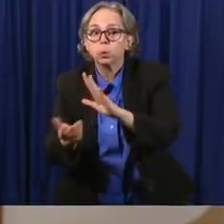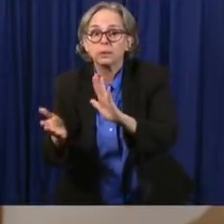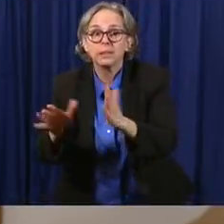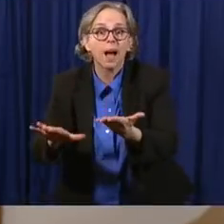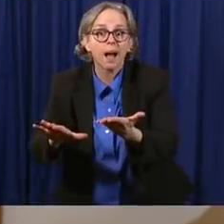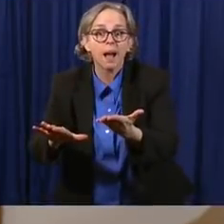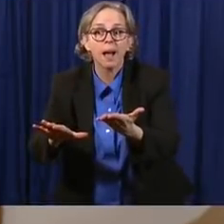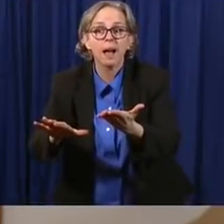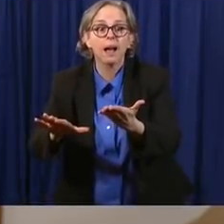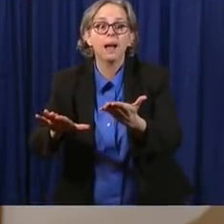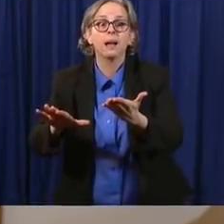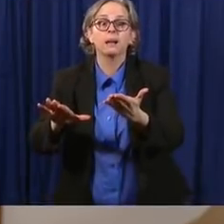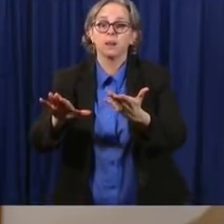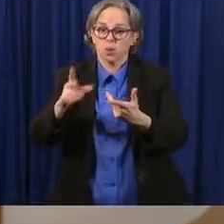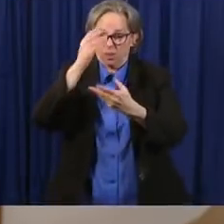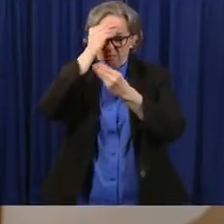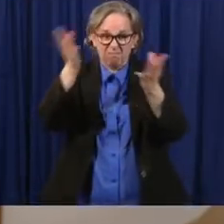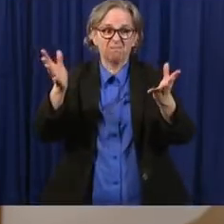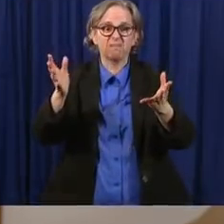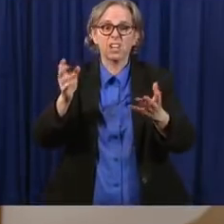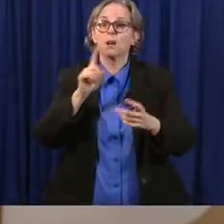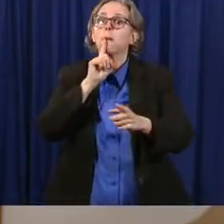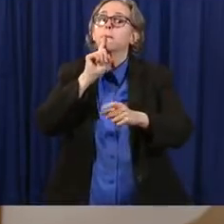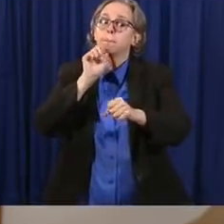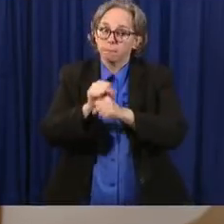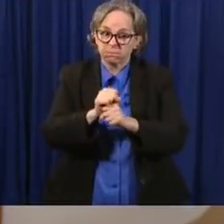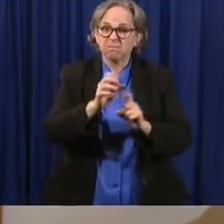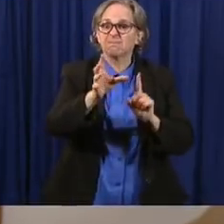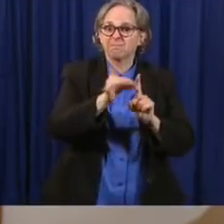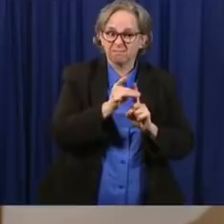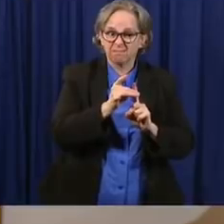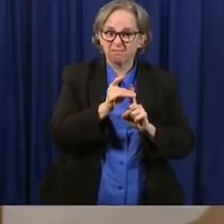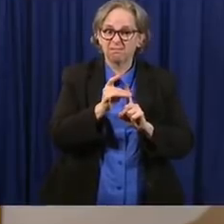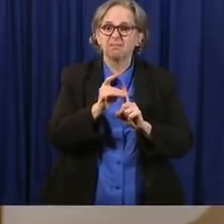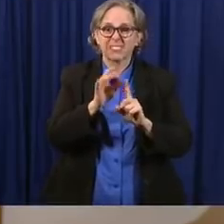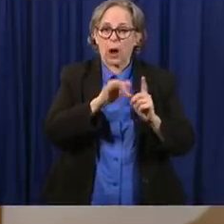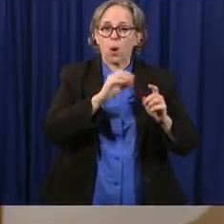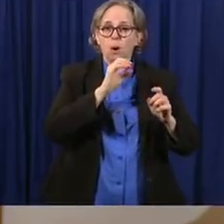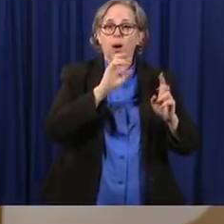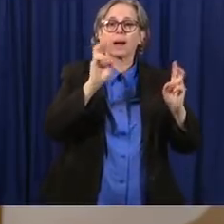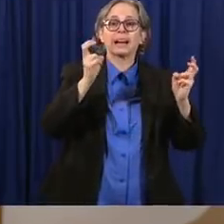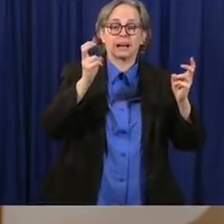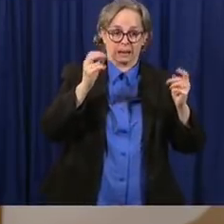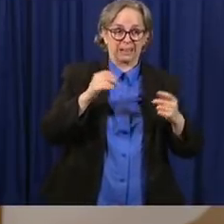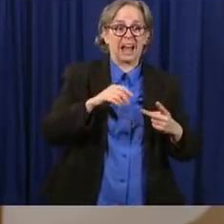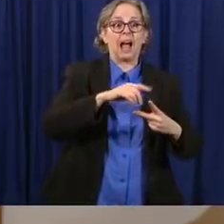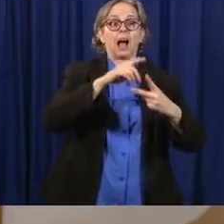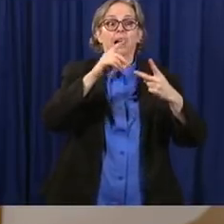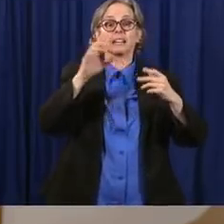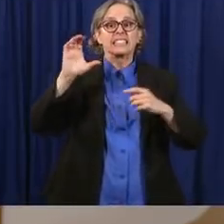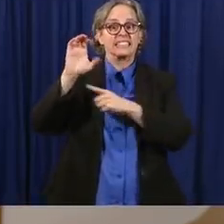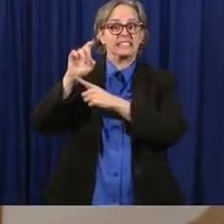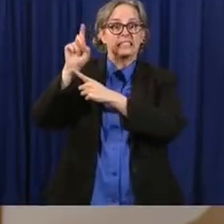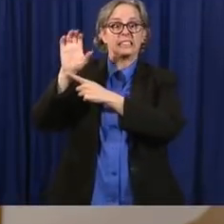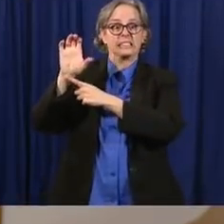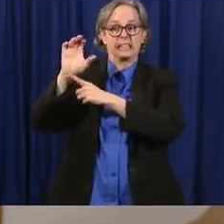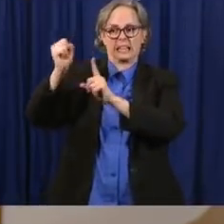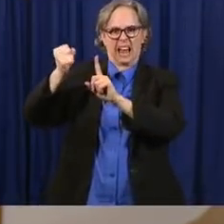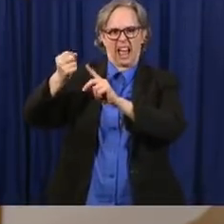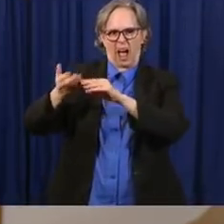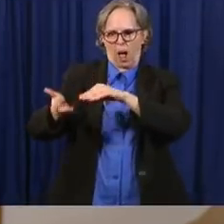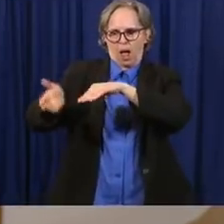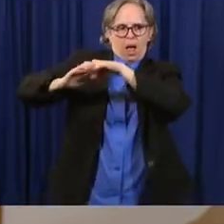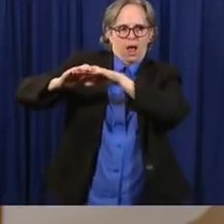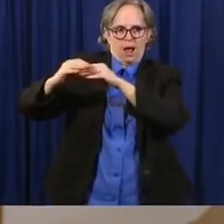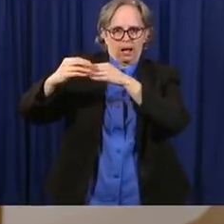deaths, which is under the old category, new CDC guidance deaths, and then we draw a